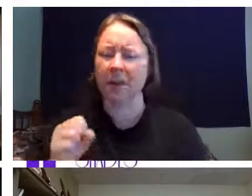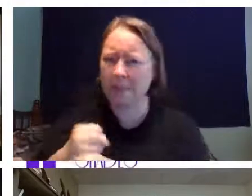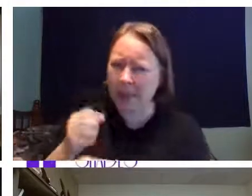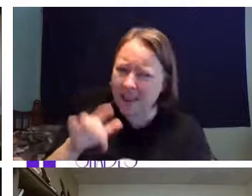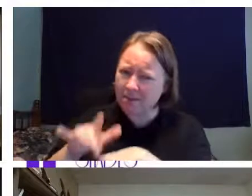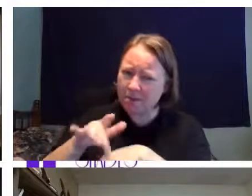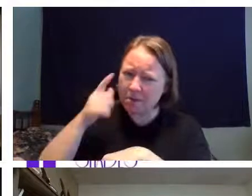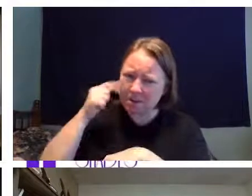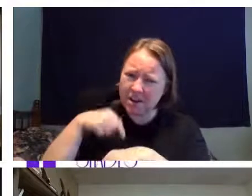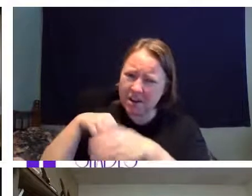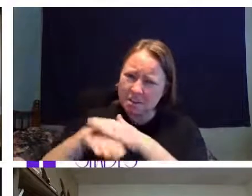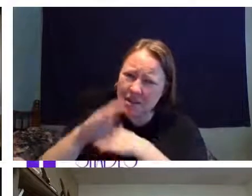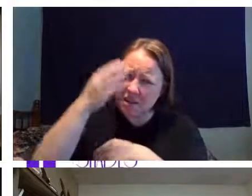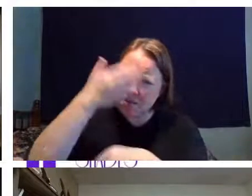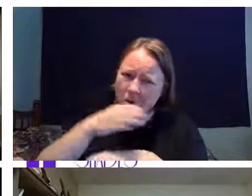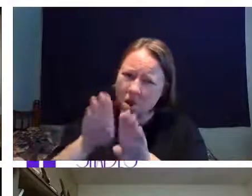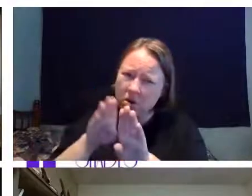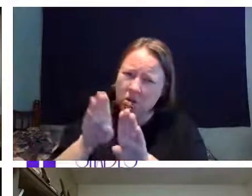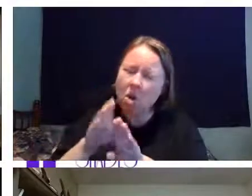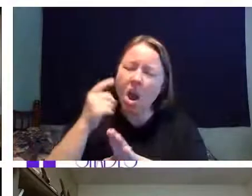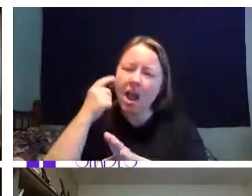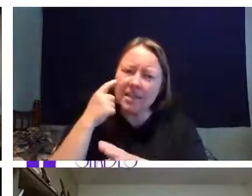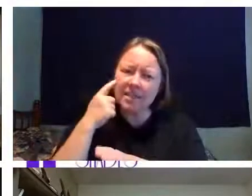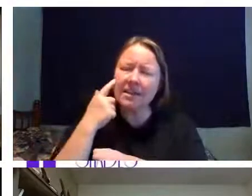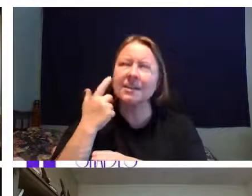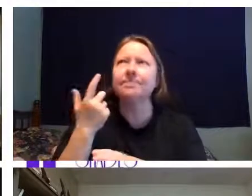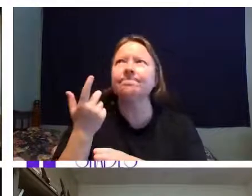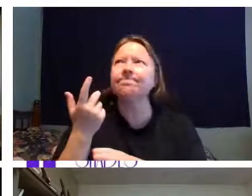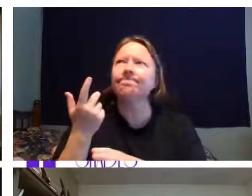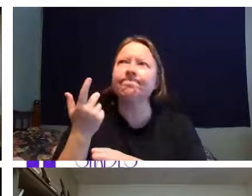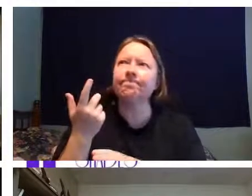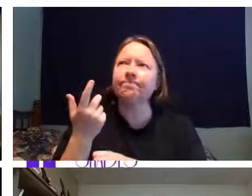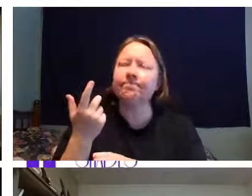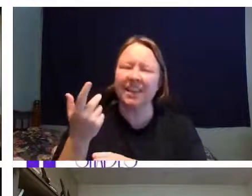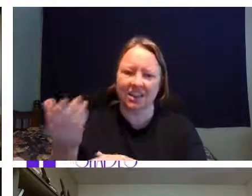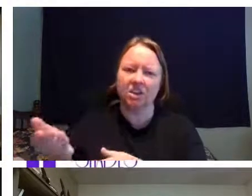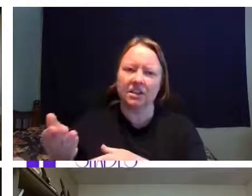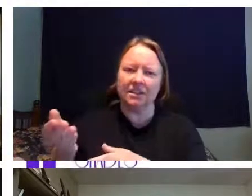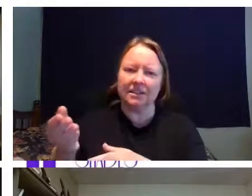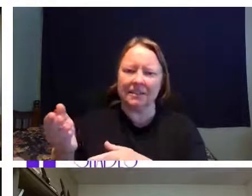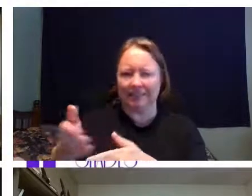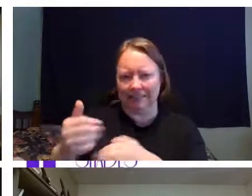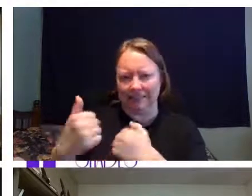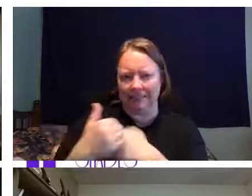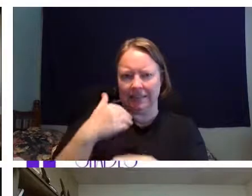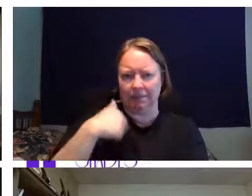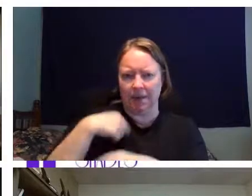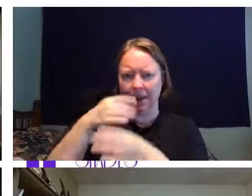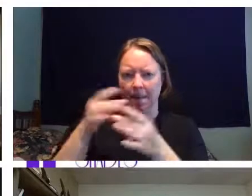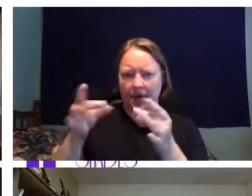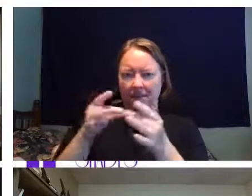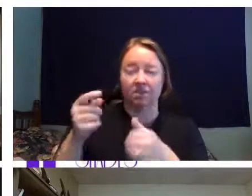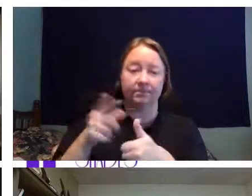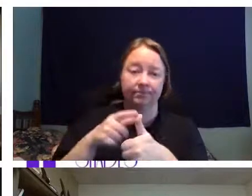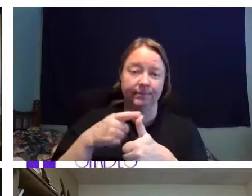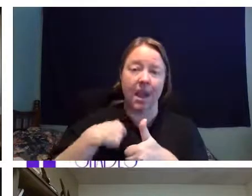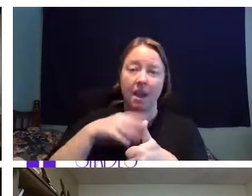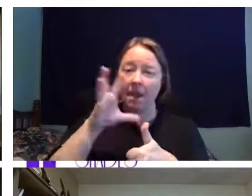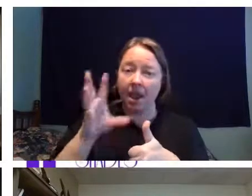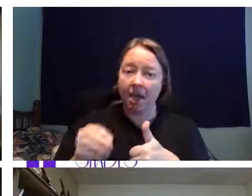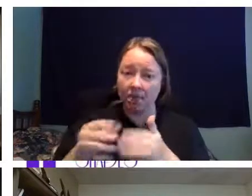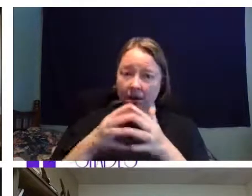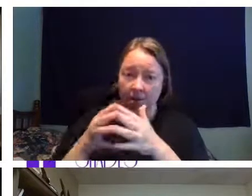come in a front door? And I think that it sends me a couple of messages. Number one, I'm African American,